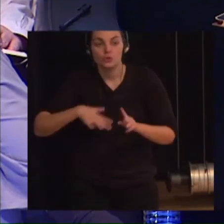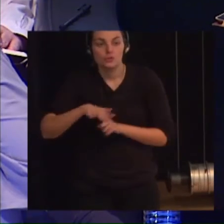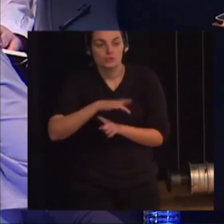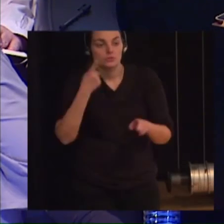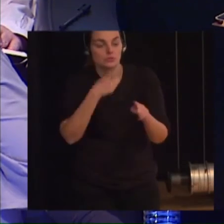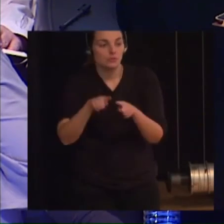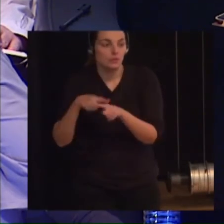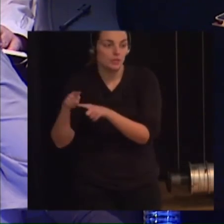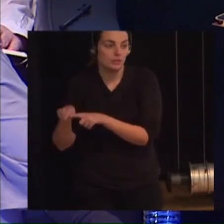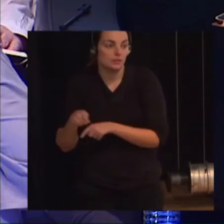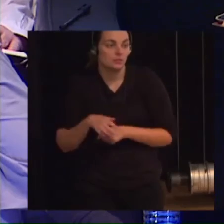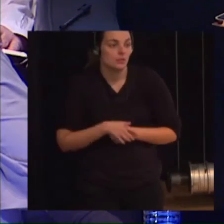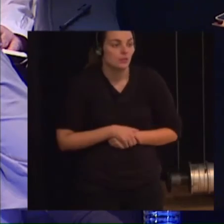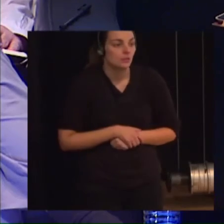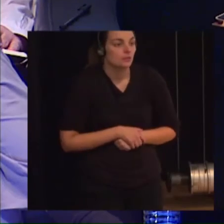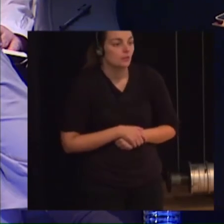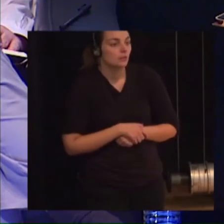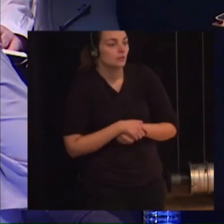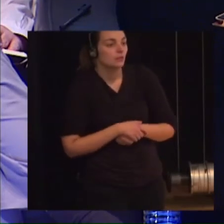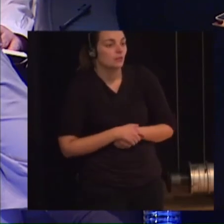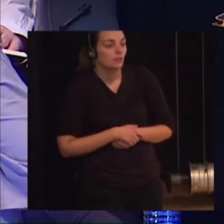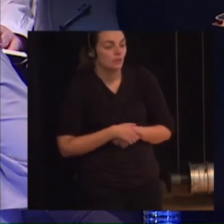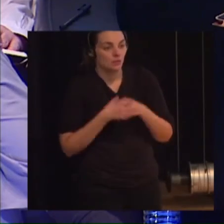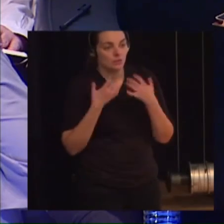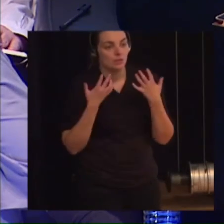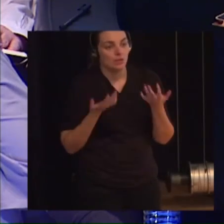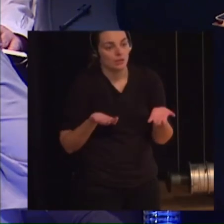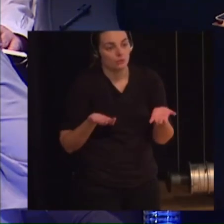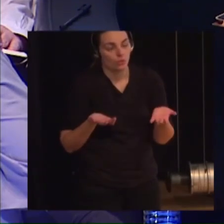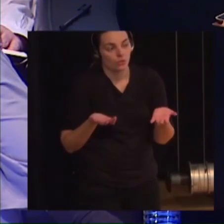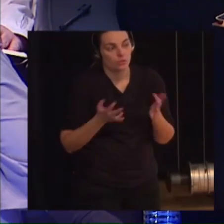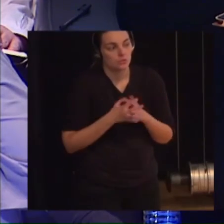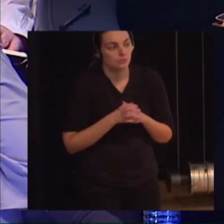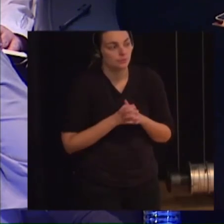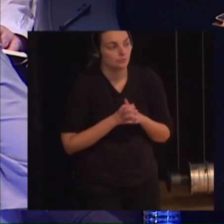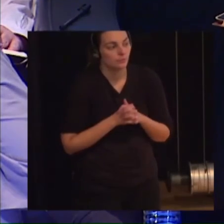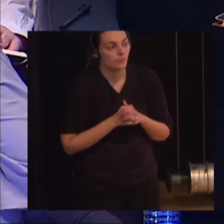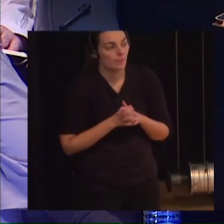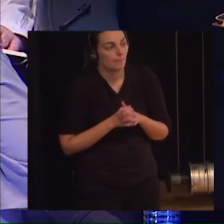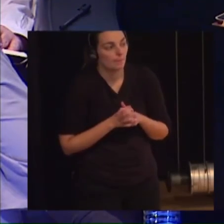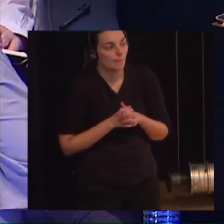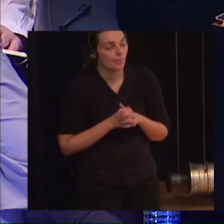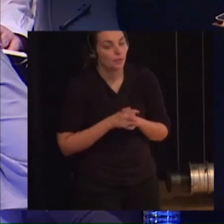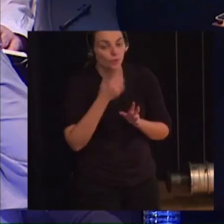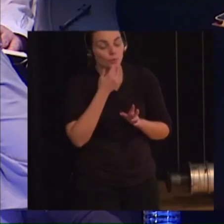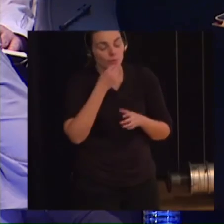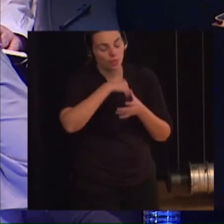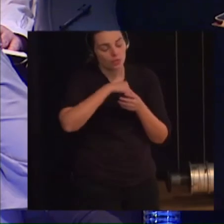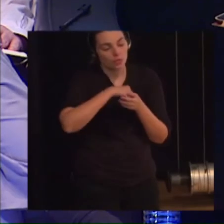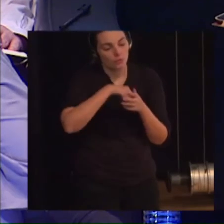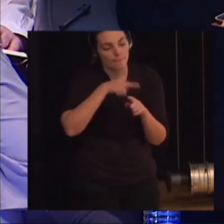So we shouldn't assume that because the conversation happens in social and is by individuals who are not attached to institutions